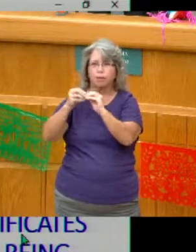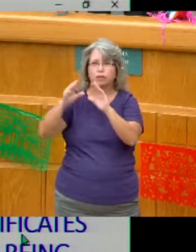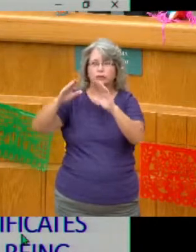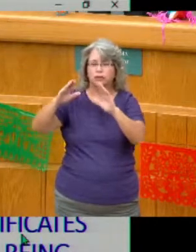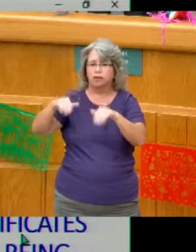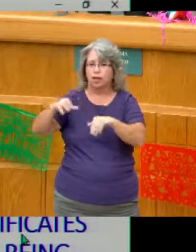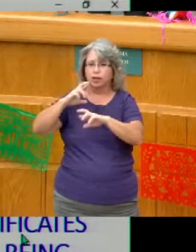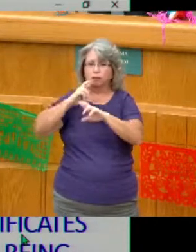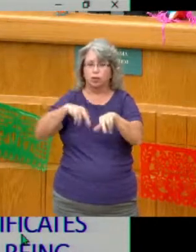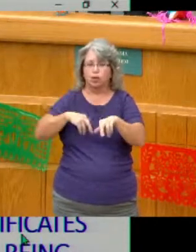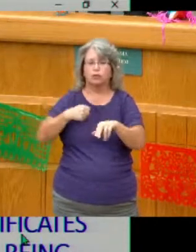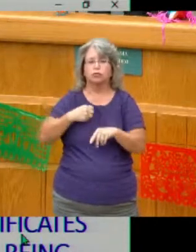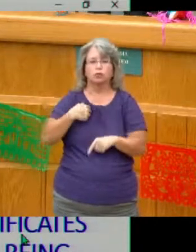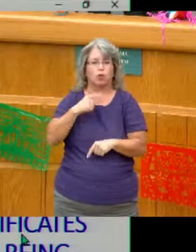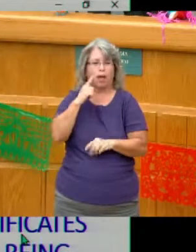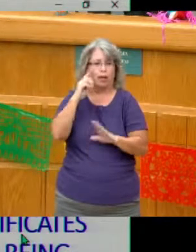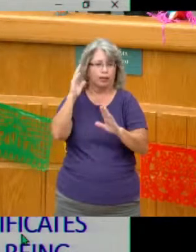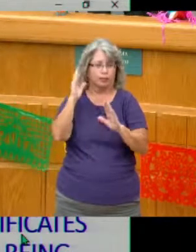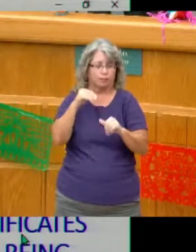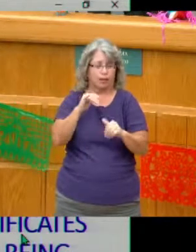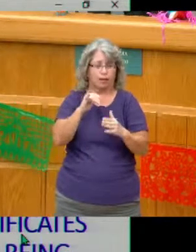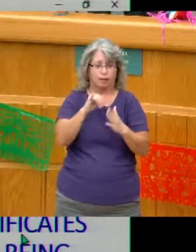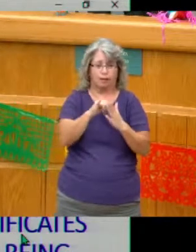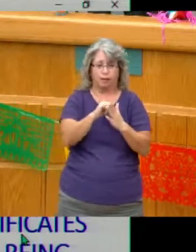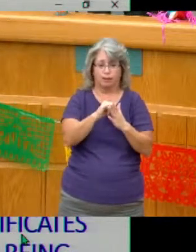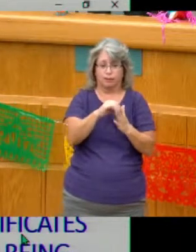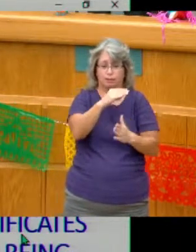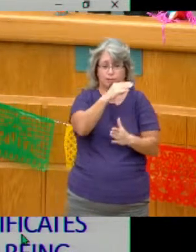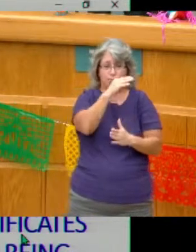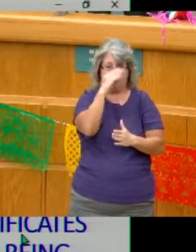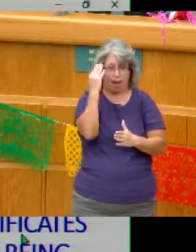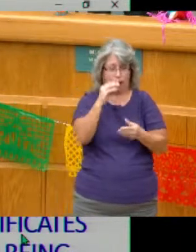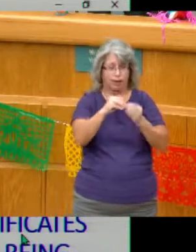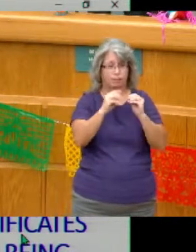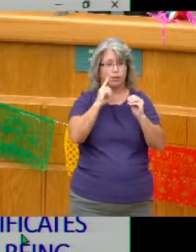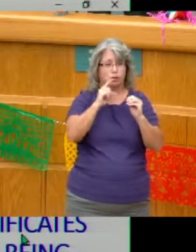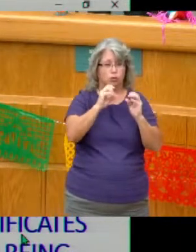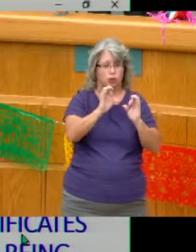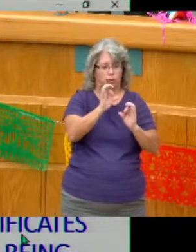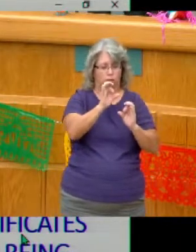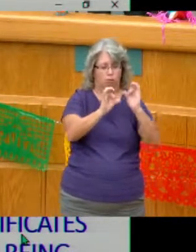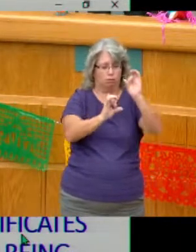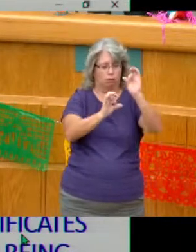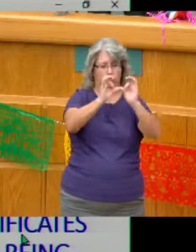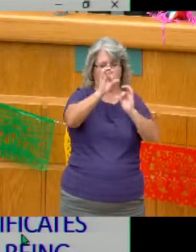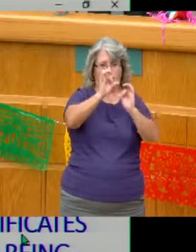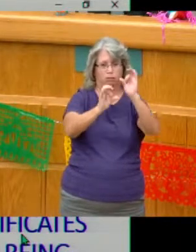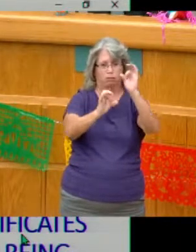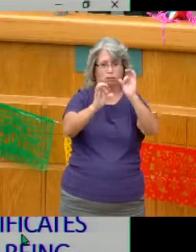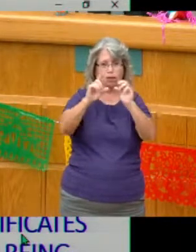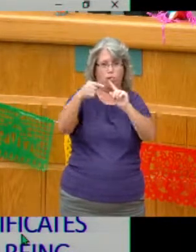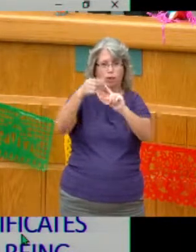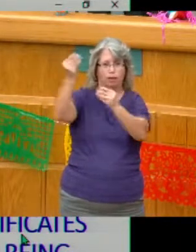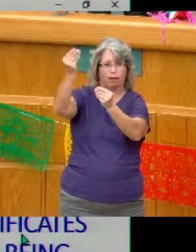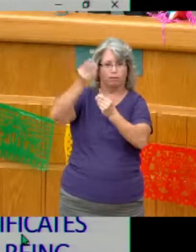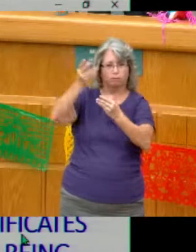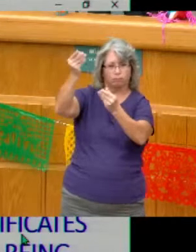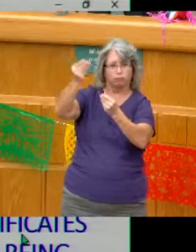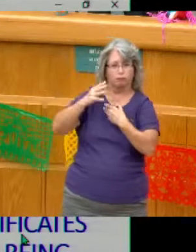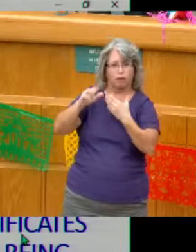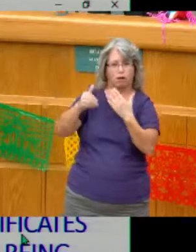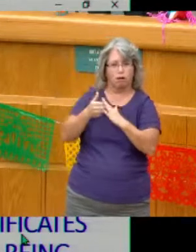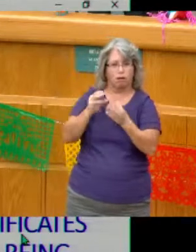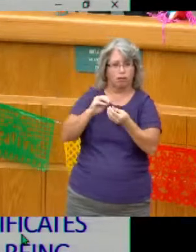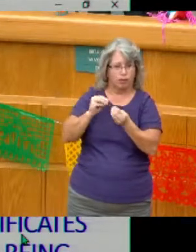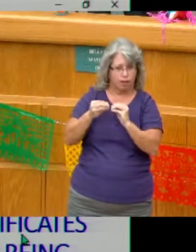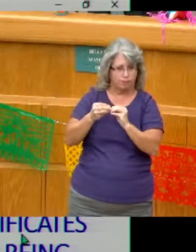expect the peak of this black set of points to end up over here around September 3rd. We'll see how that plays out. It'll probably